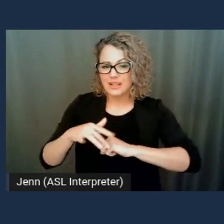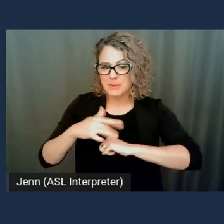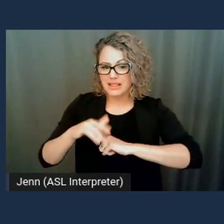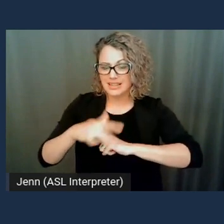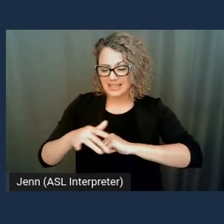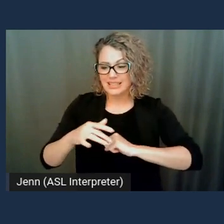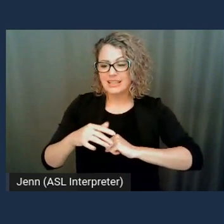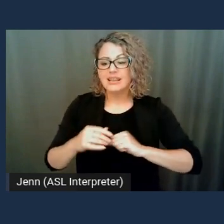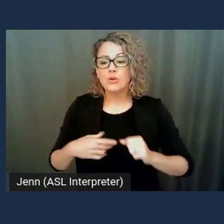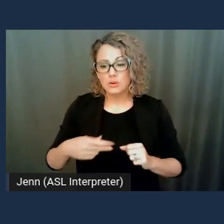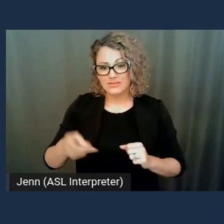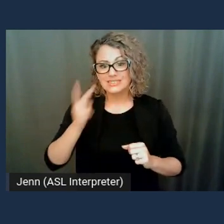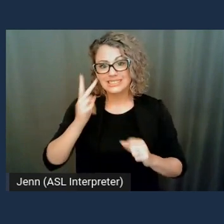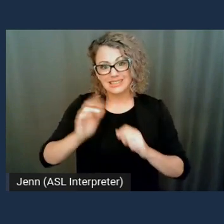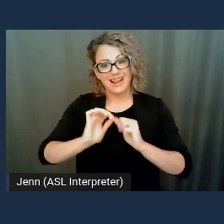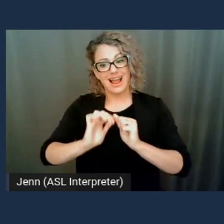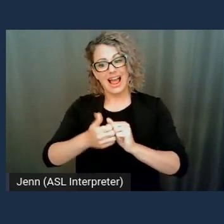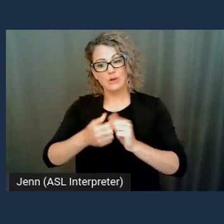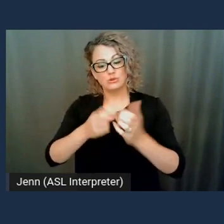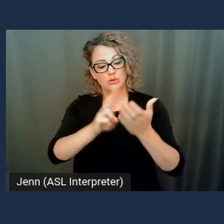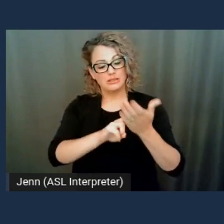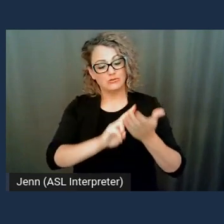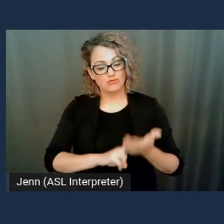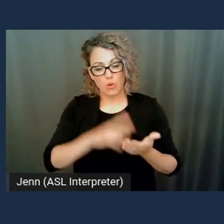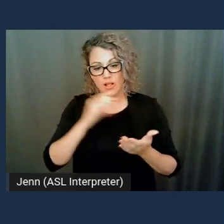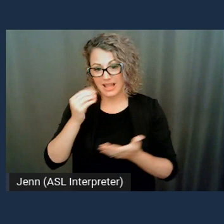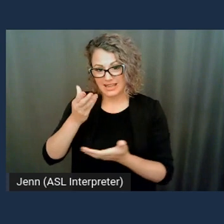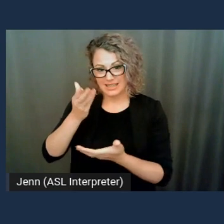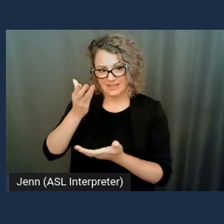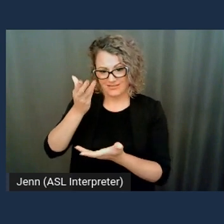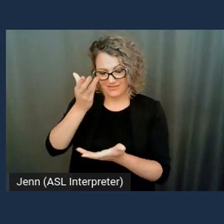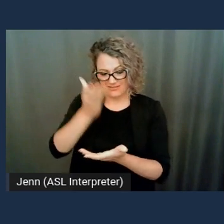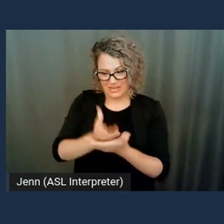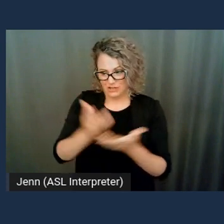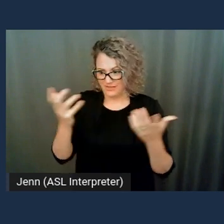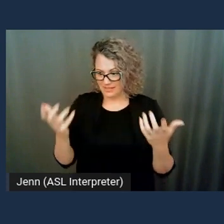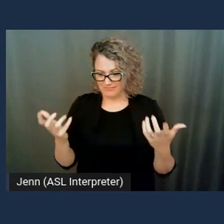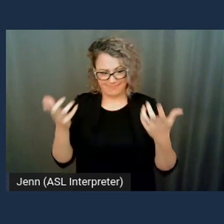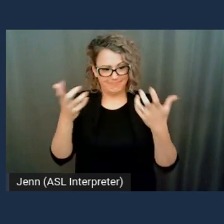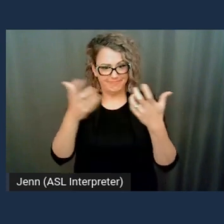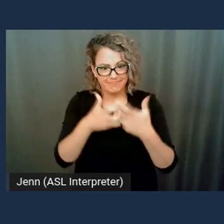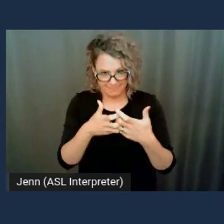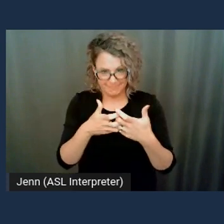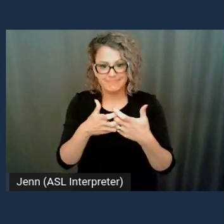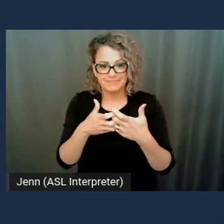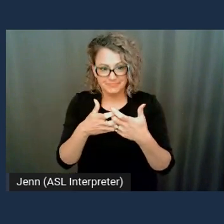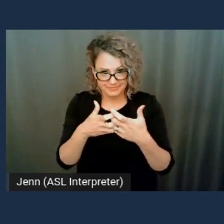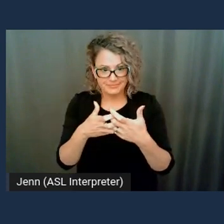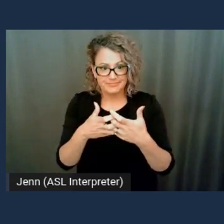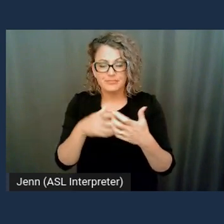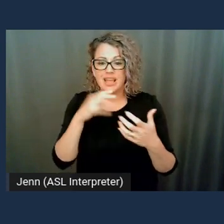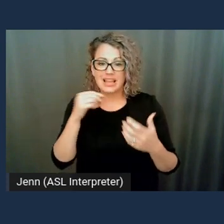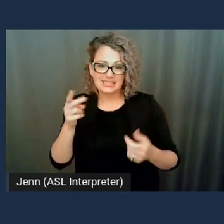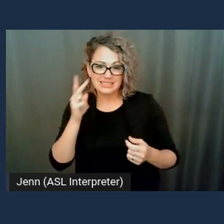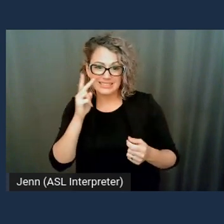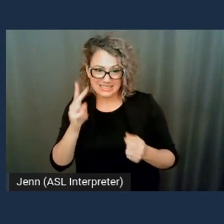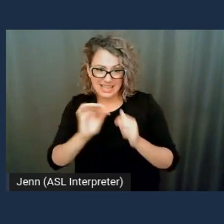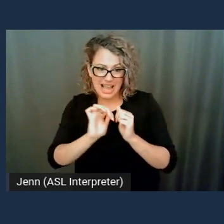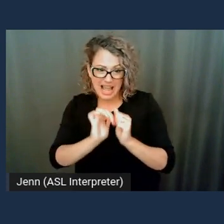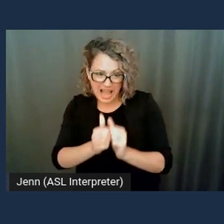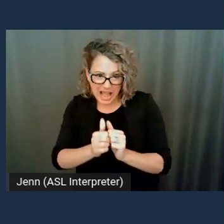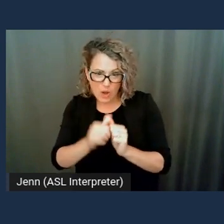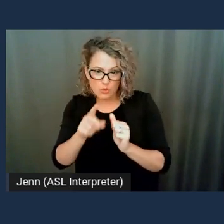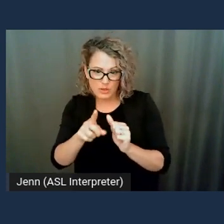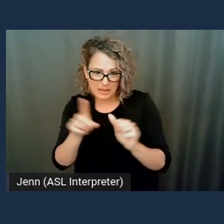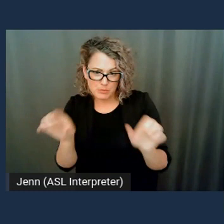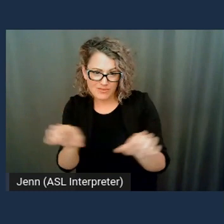seen how to enroll and verify a customer with voice authentication, see how re-enrollment can be performed, and how you